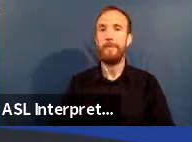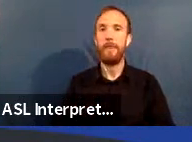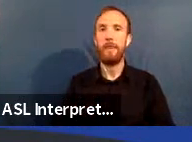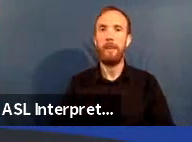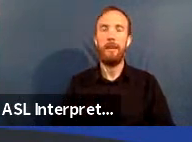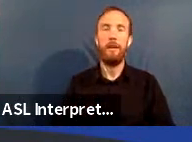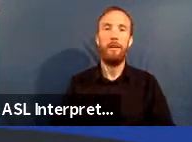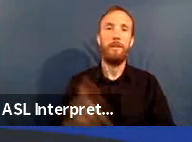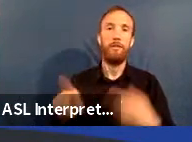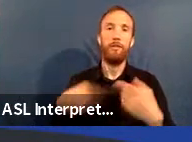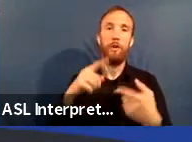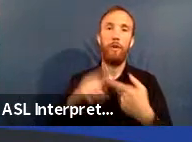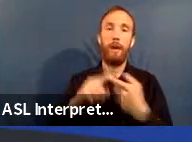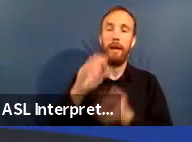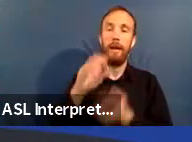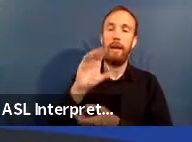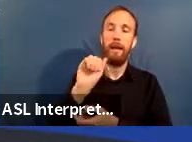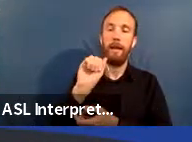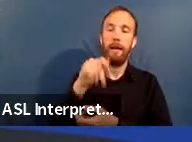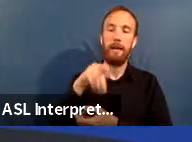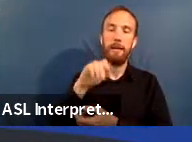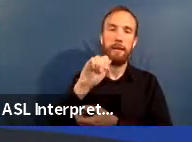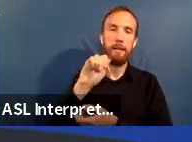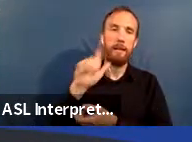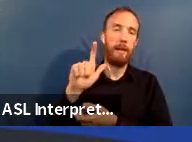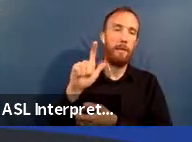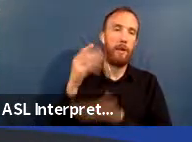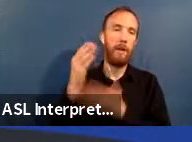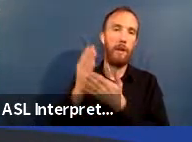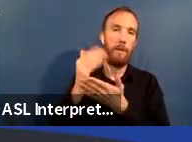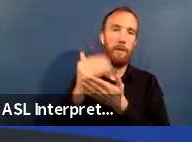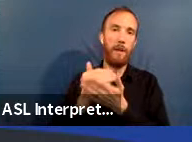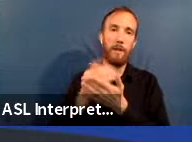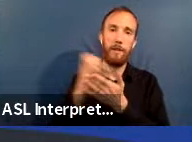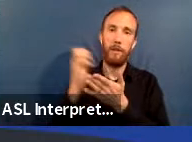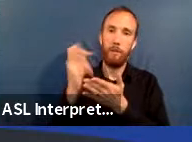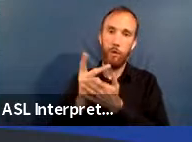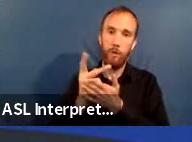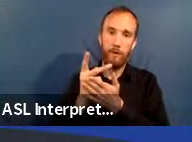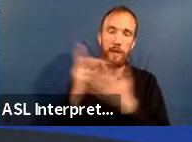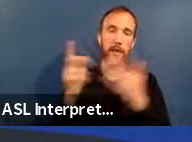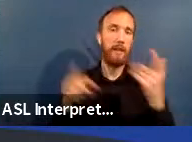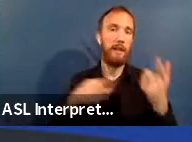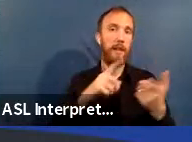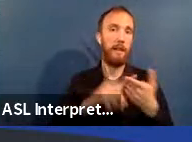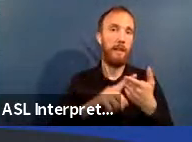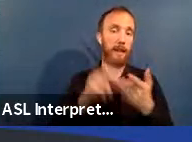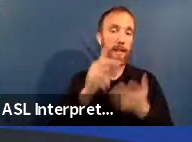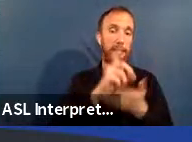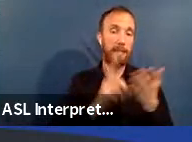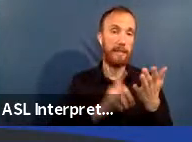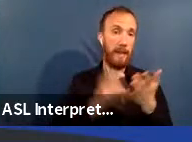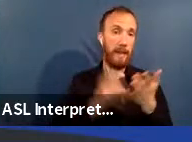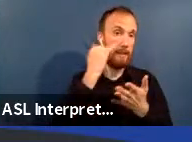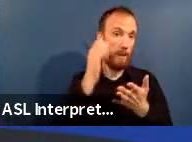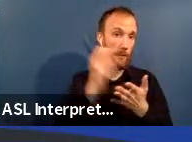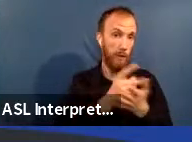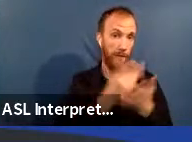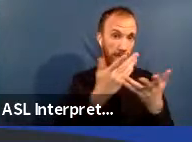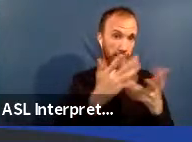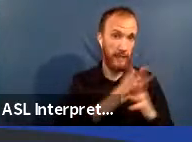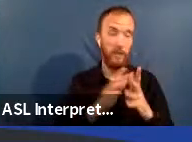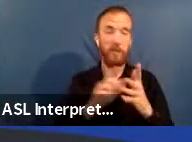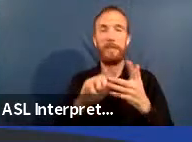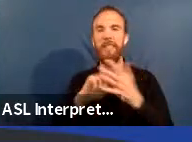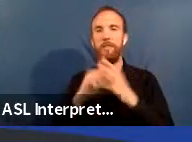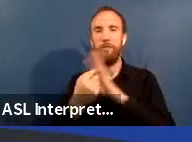capital budget is approved, typically designs for approved projects would start in the fall, and